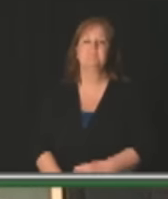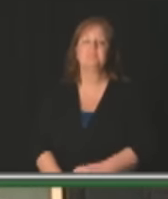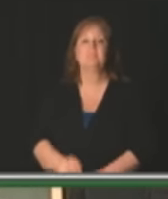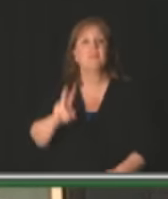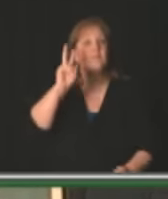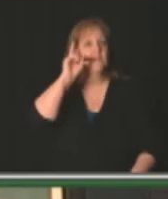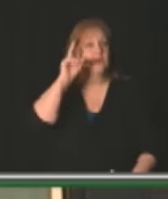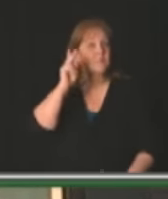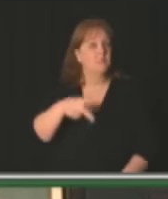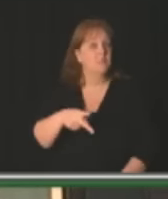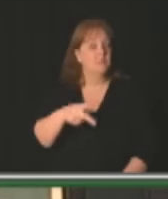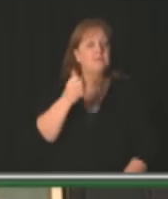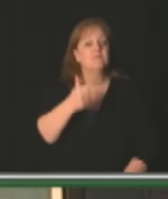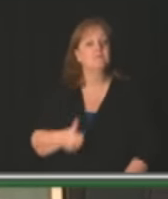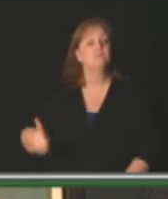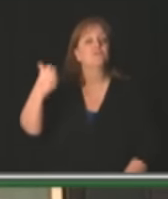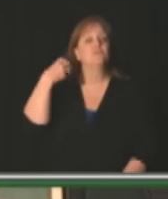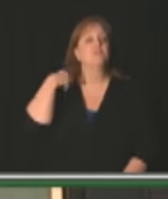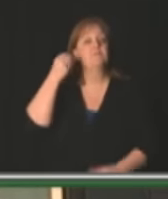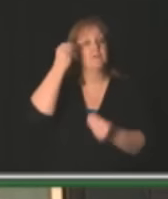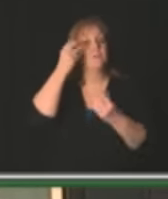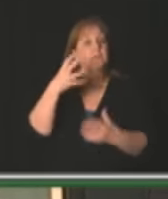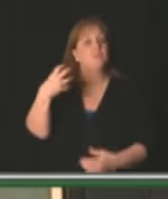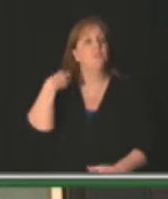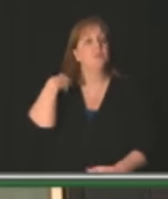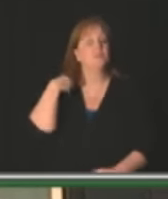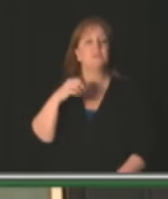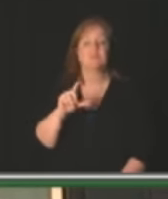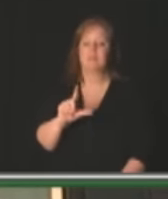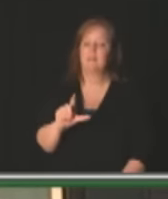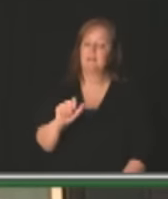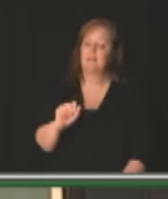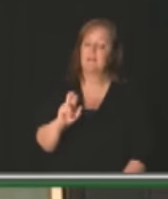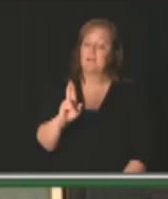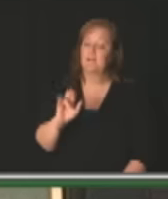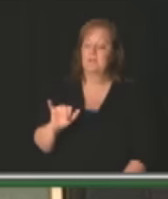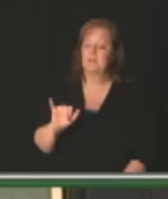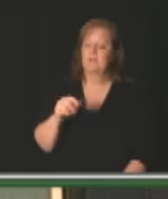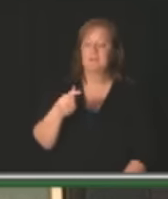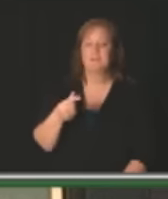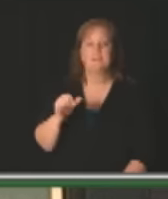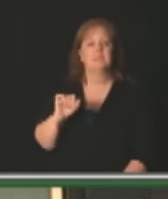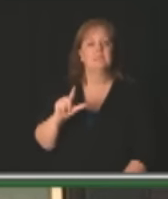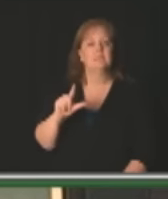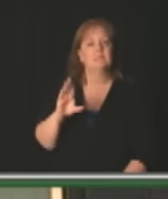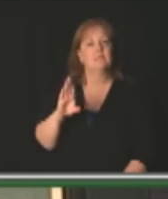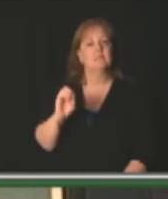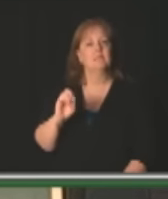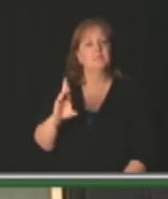Vice President and Chief Information Officer, Larry Gilbert.